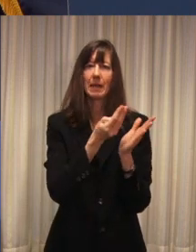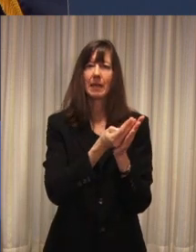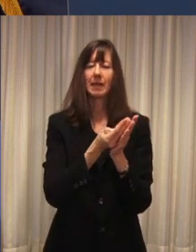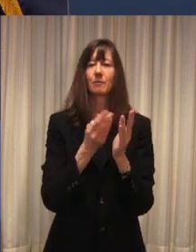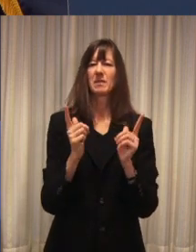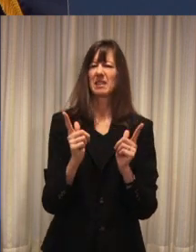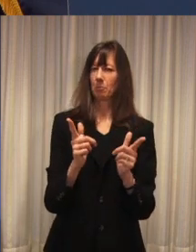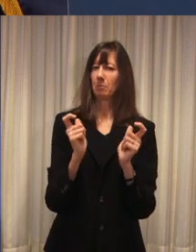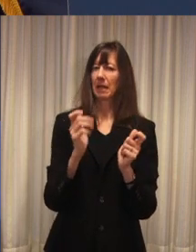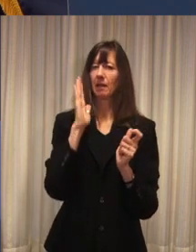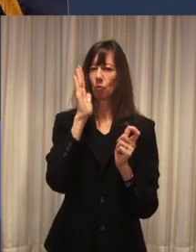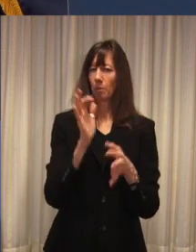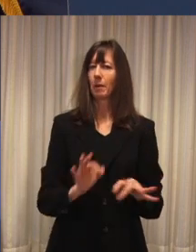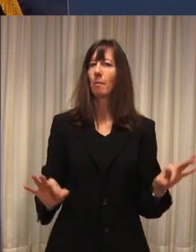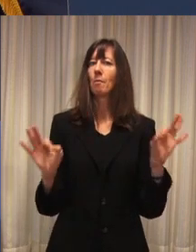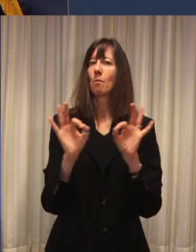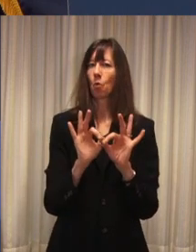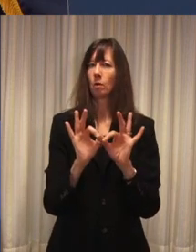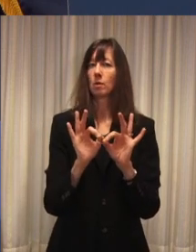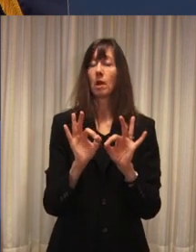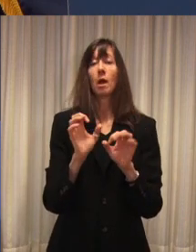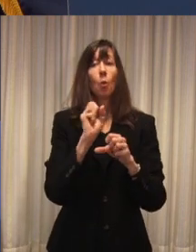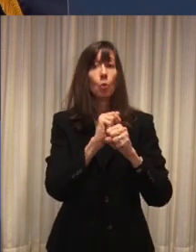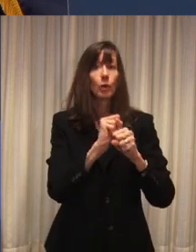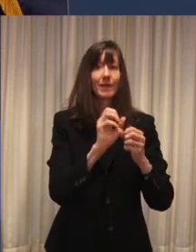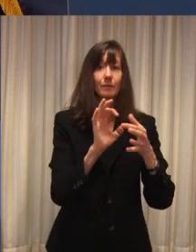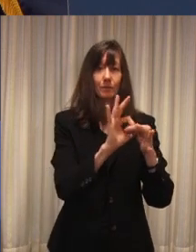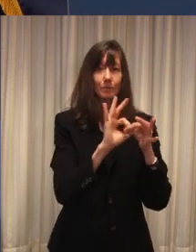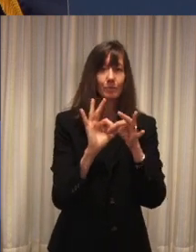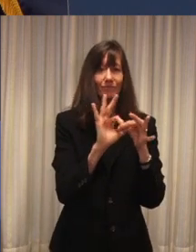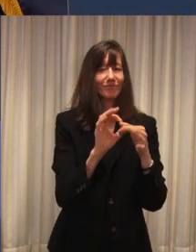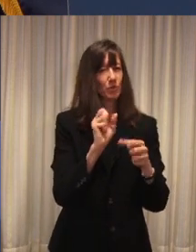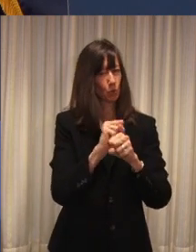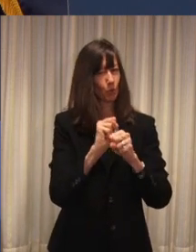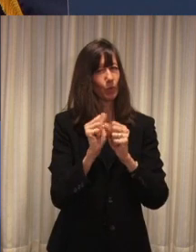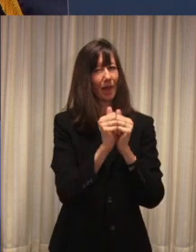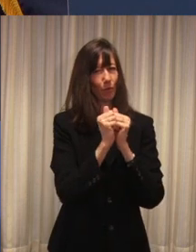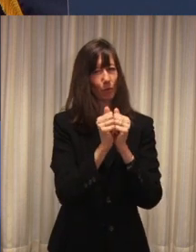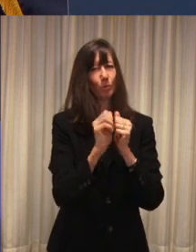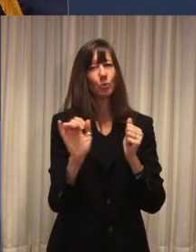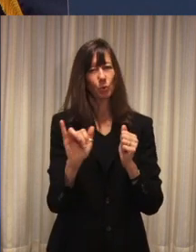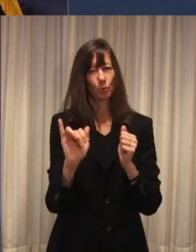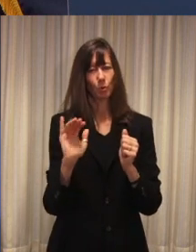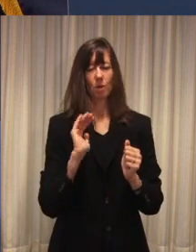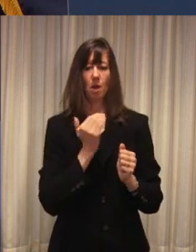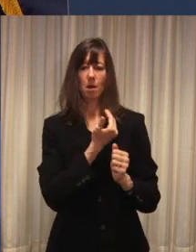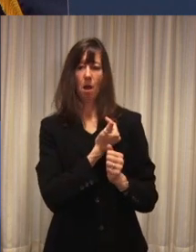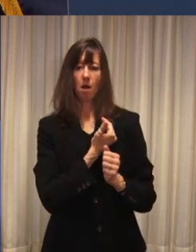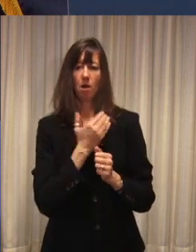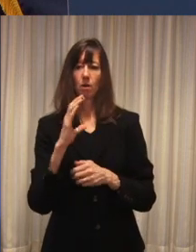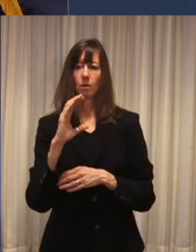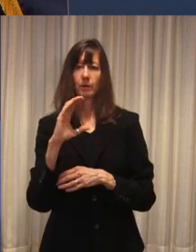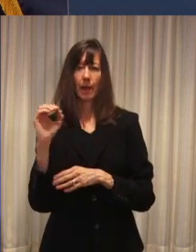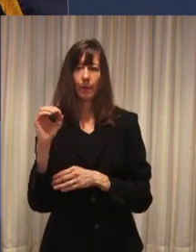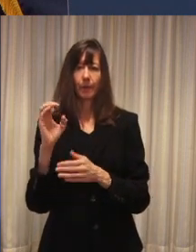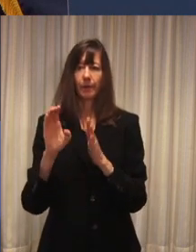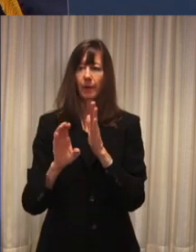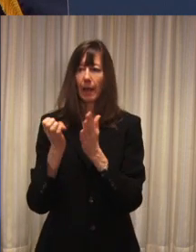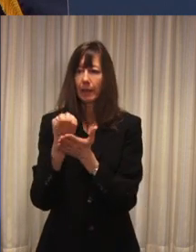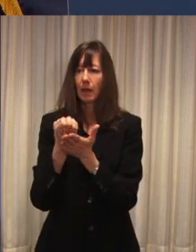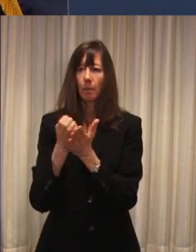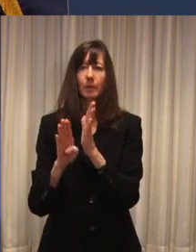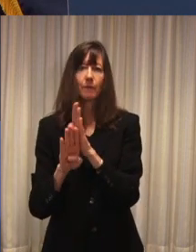matter. Cooperation between, you know, my team and our economic development, between our county legislature, between